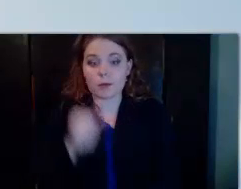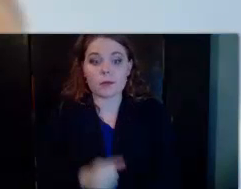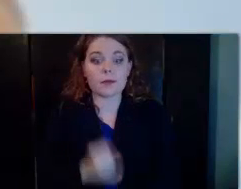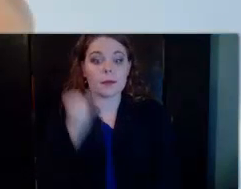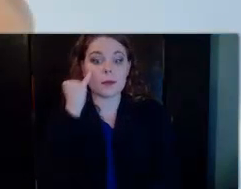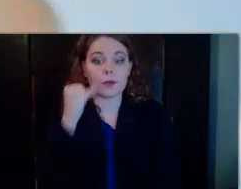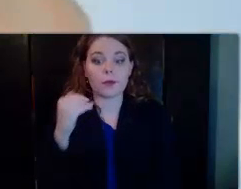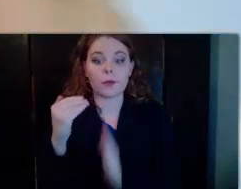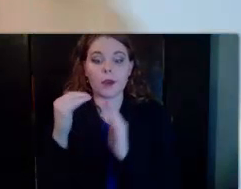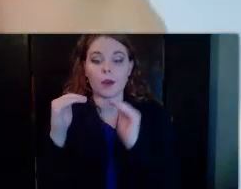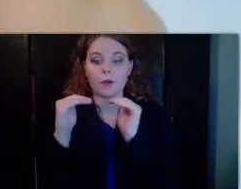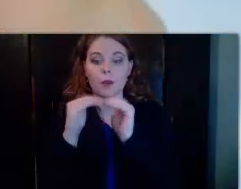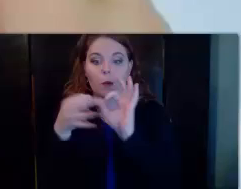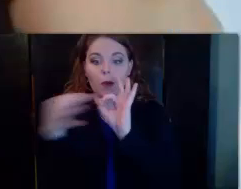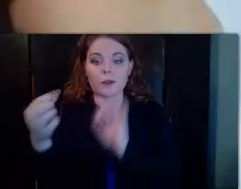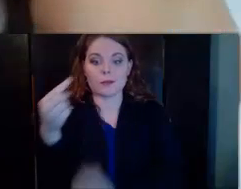this